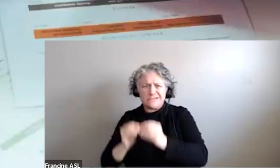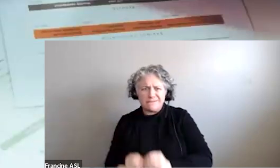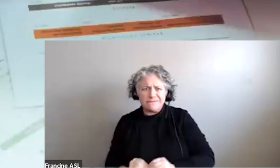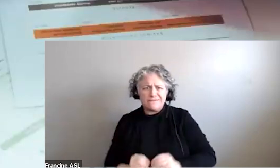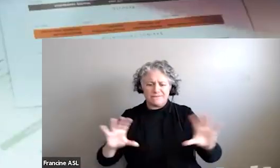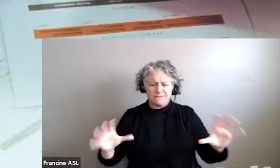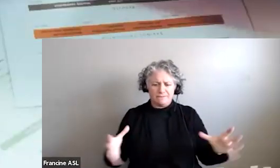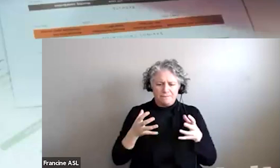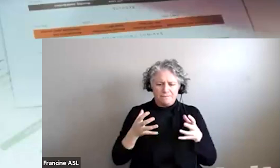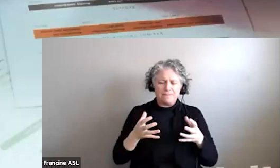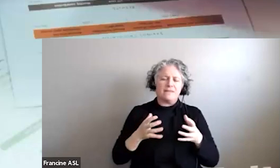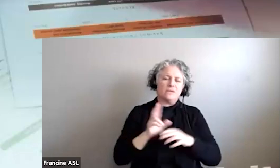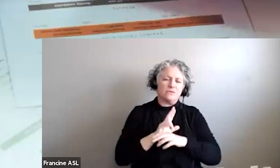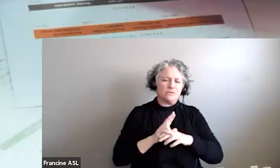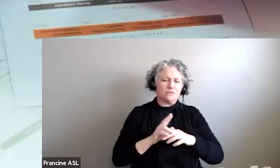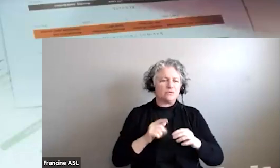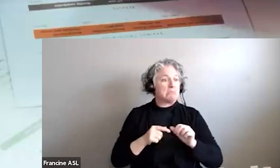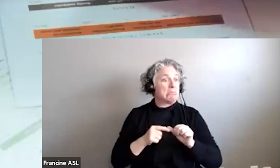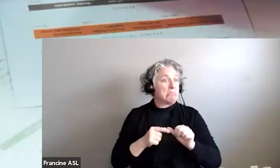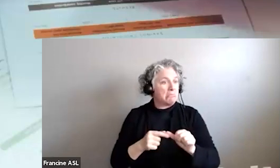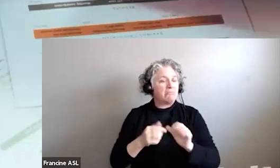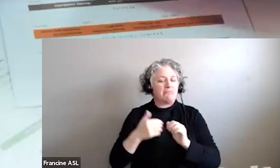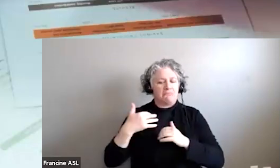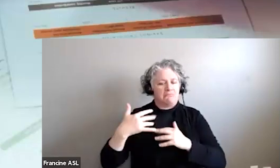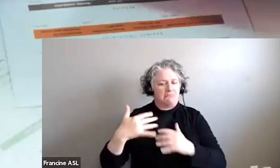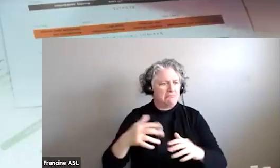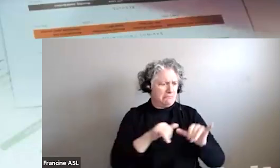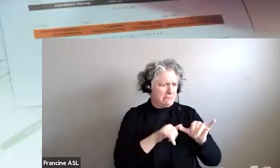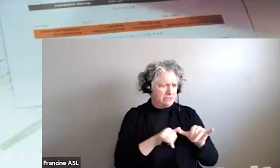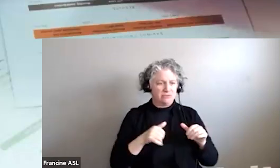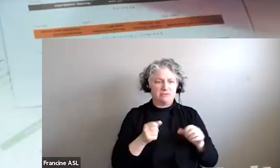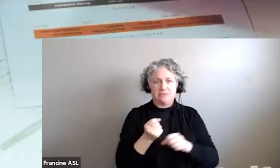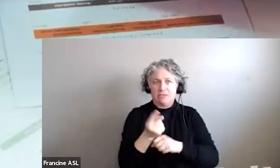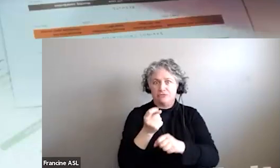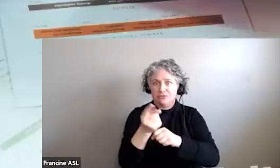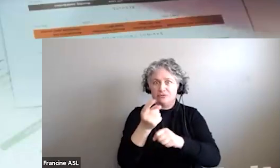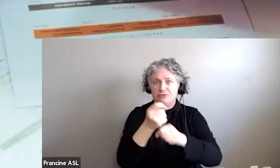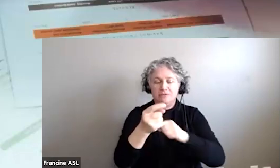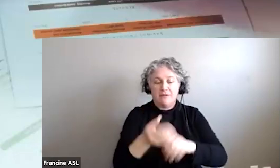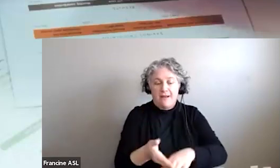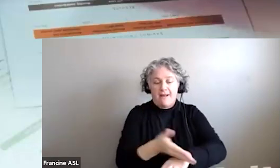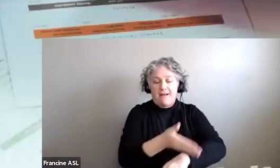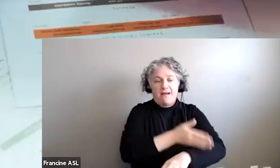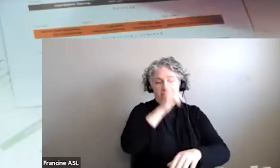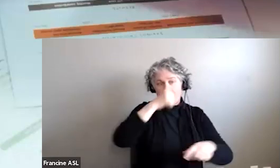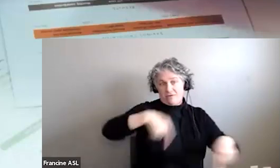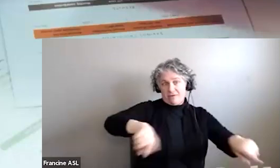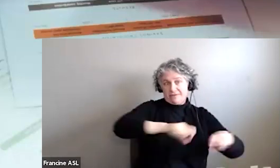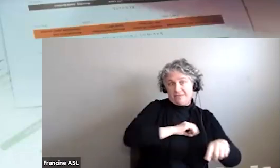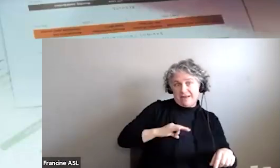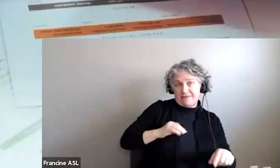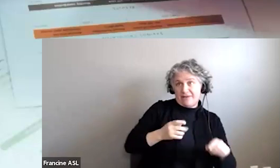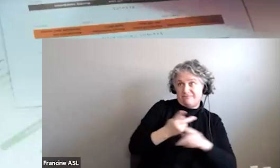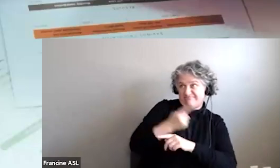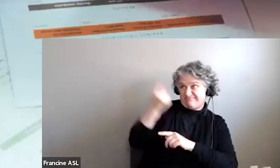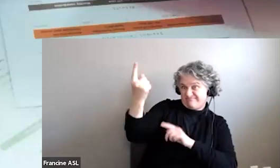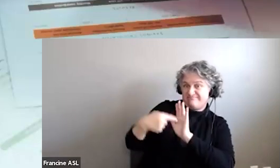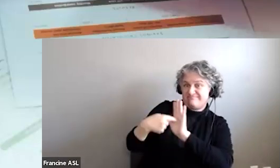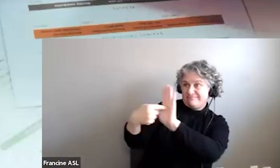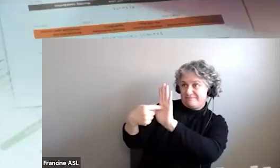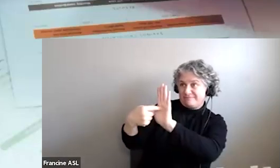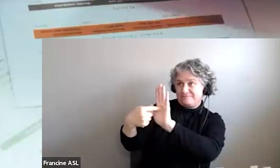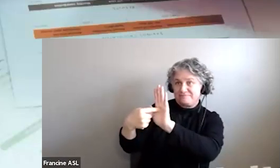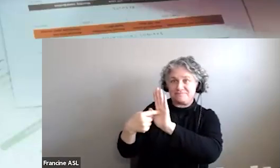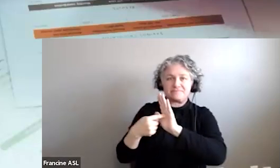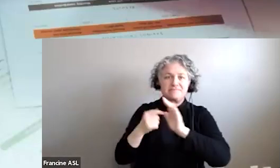our progress over time for all of our employees, but especially for our leadership. So I'll hand it